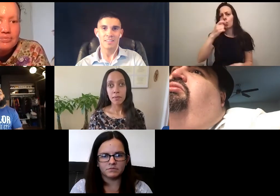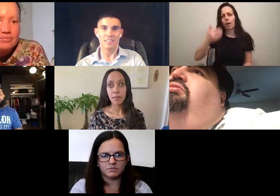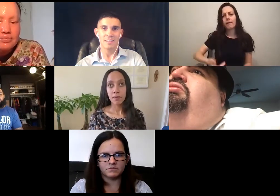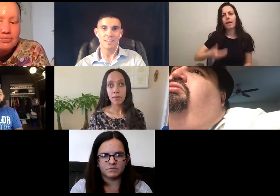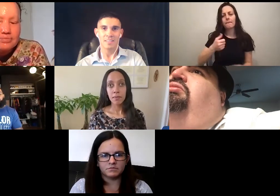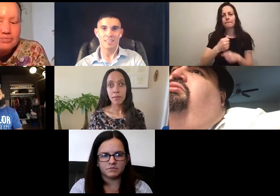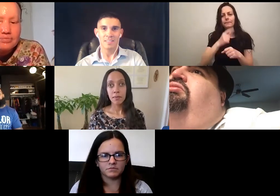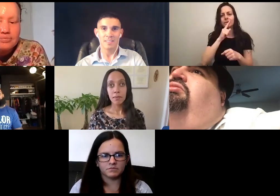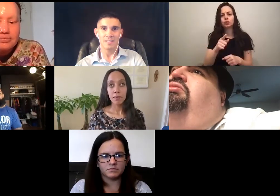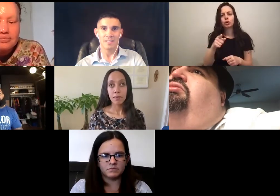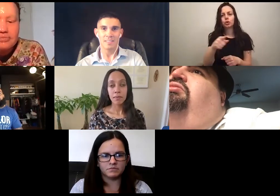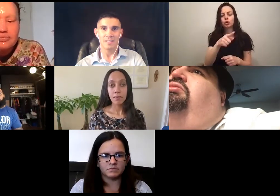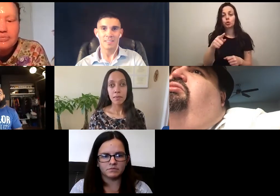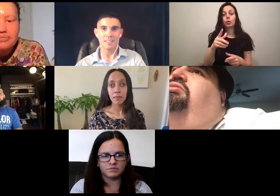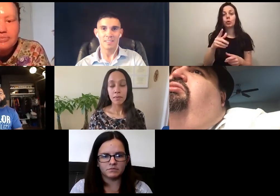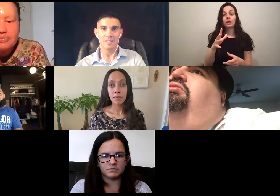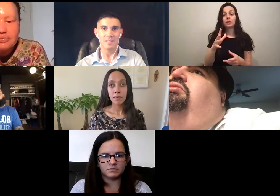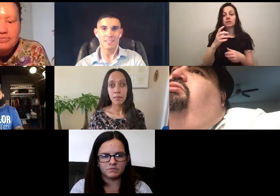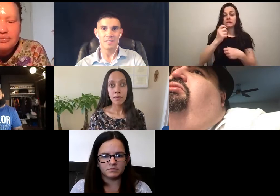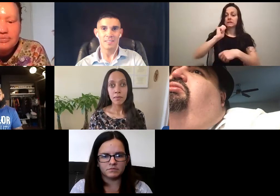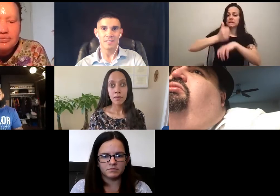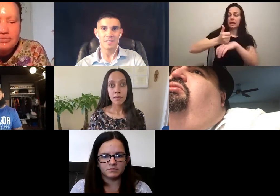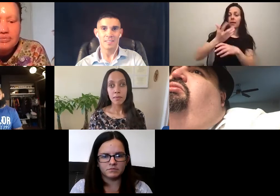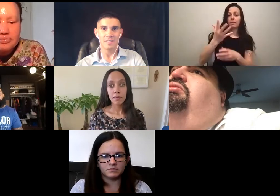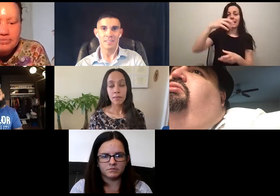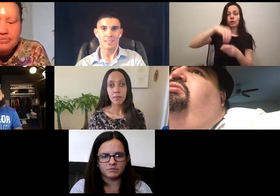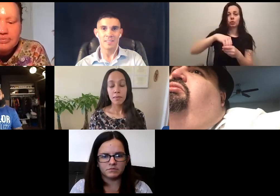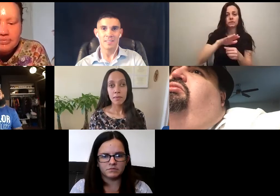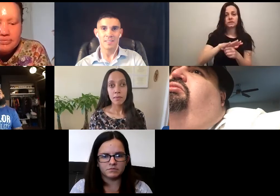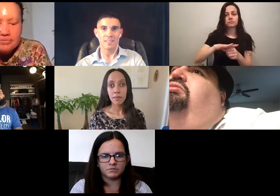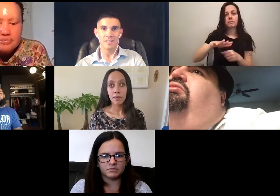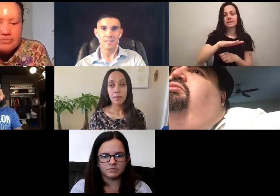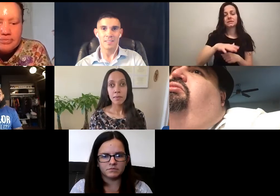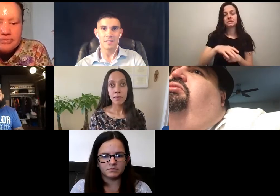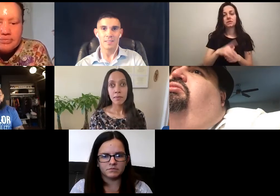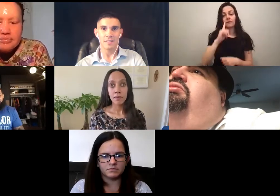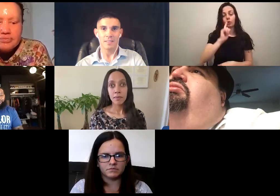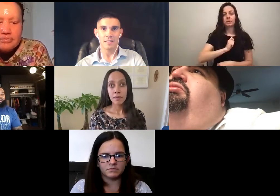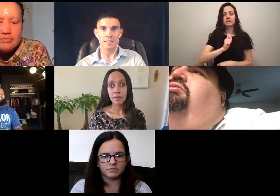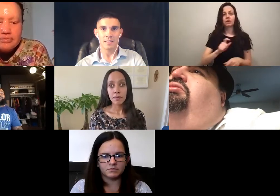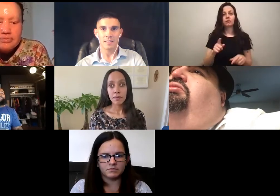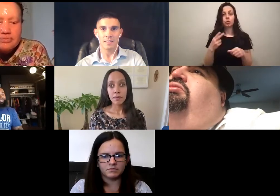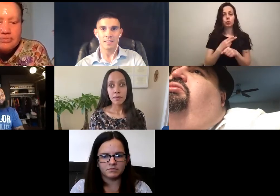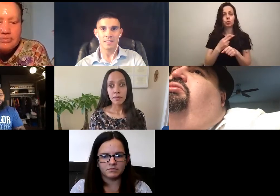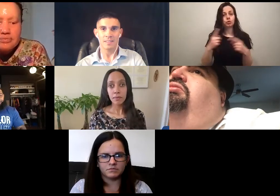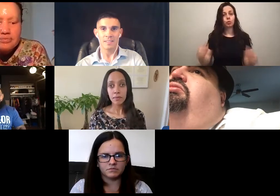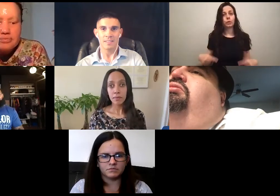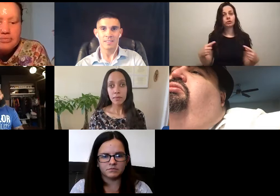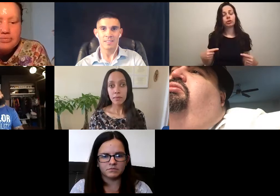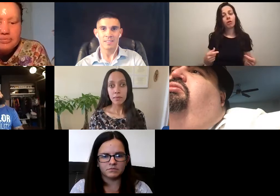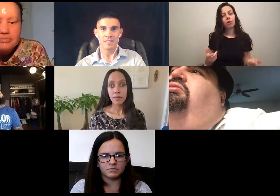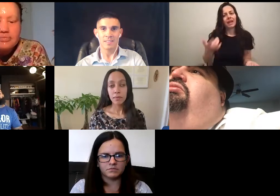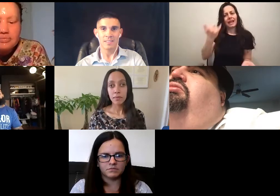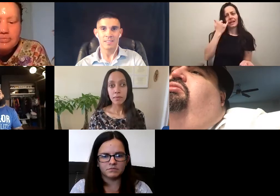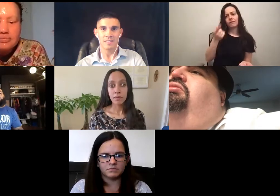you are creating inclusive spaces. And one of the biggest things for me as a wheelchair user, if you're an ally, let's start making sure that we